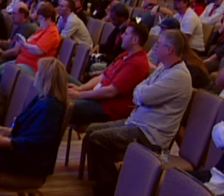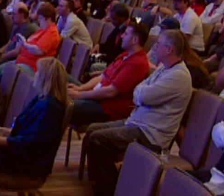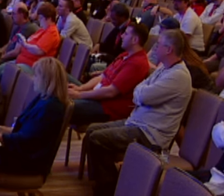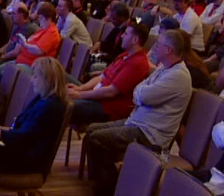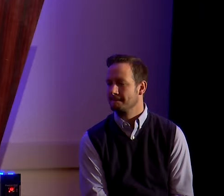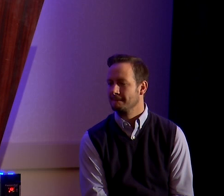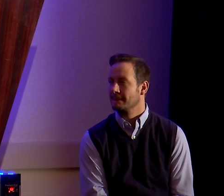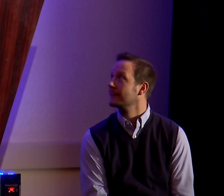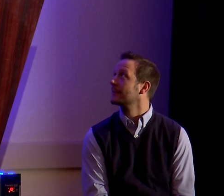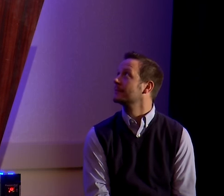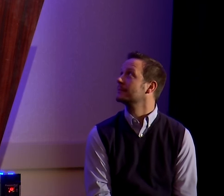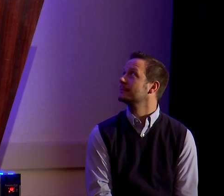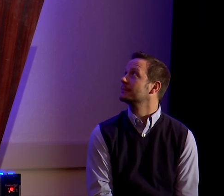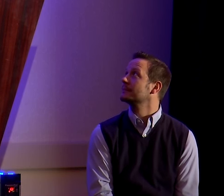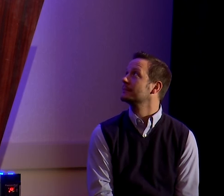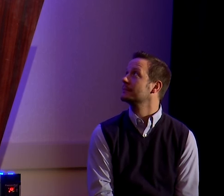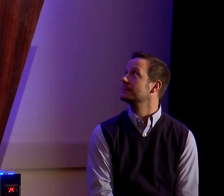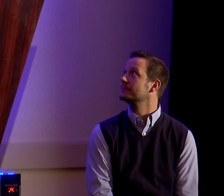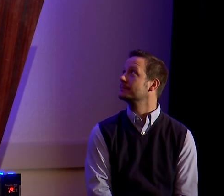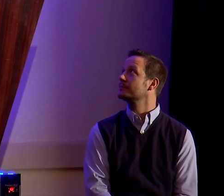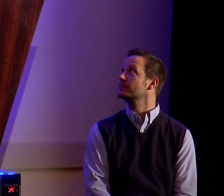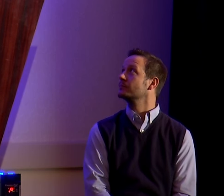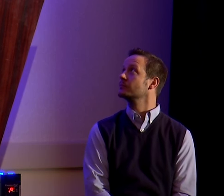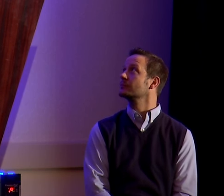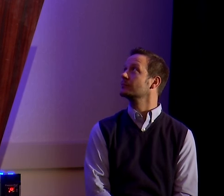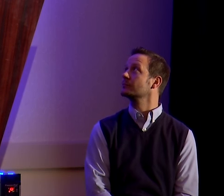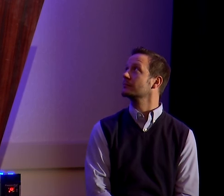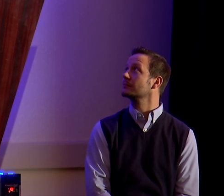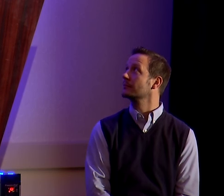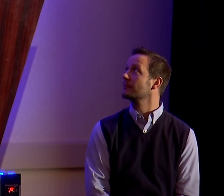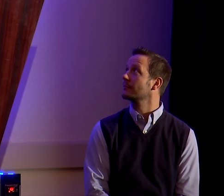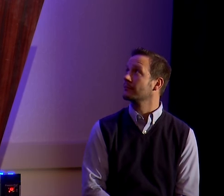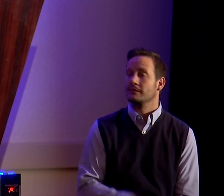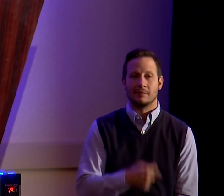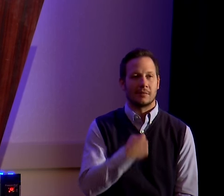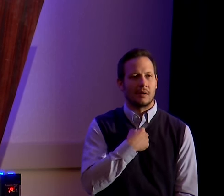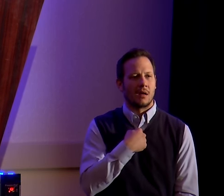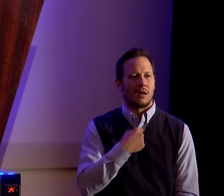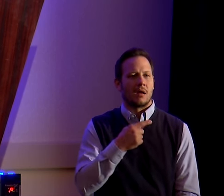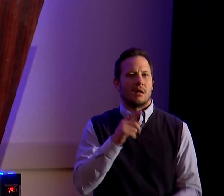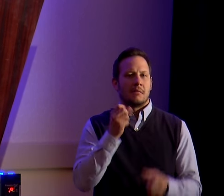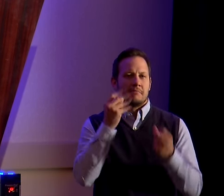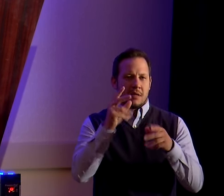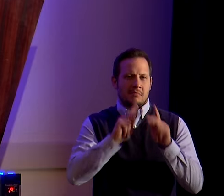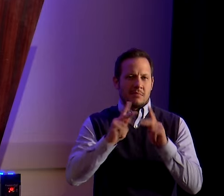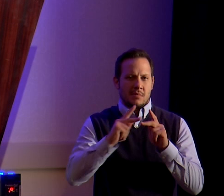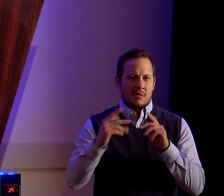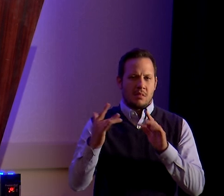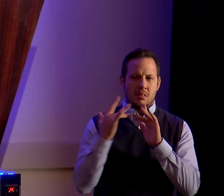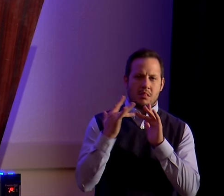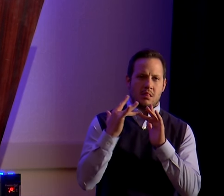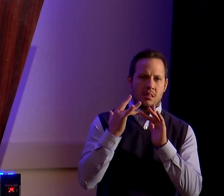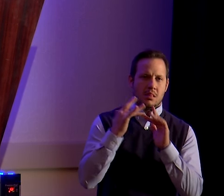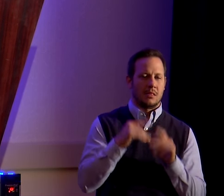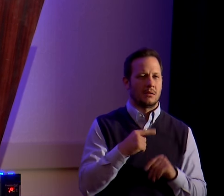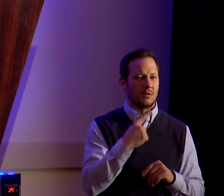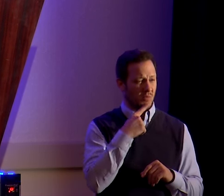All right. So anyway, so I start getting inboxes and go, "Are you atheist?" I go, "What do you